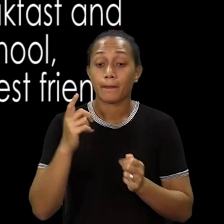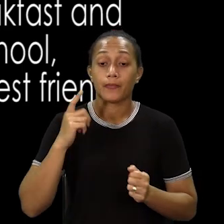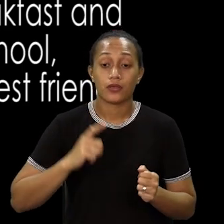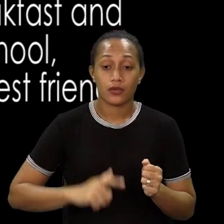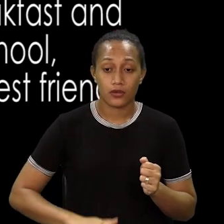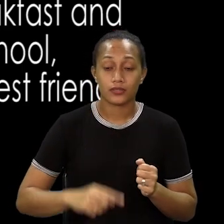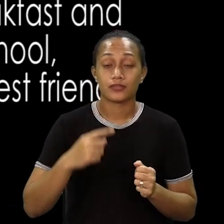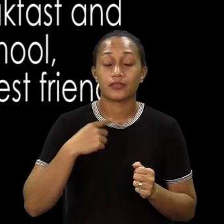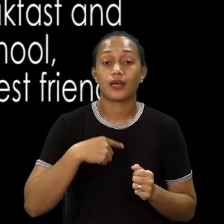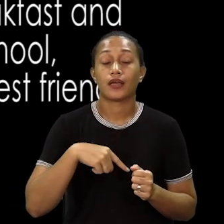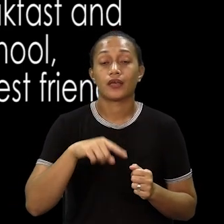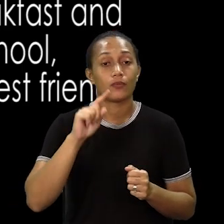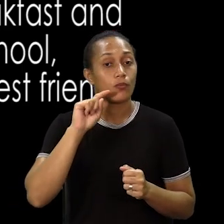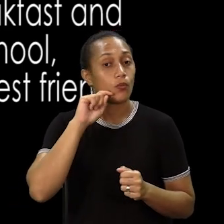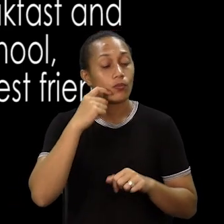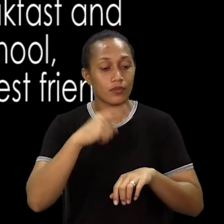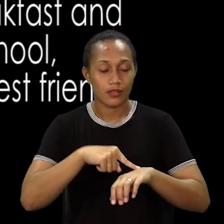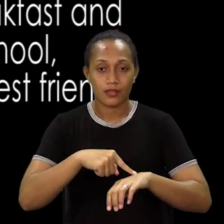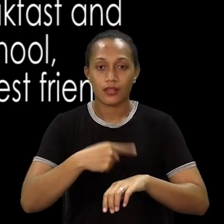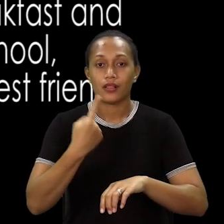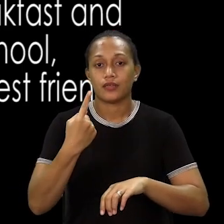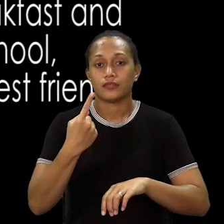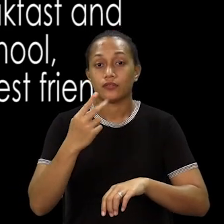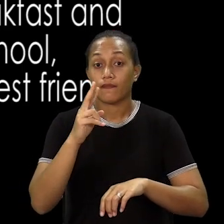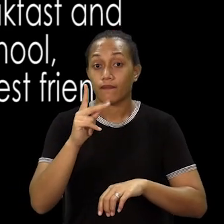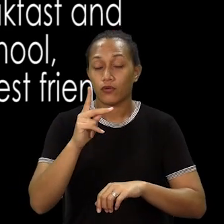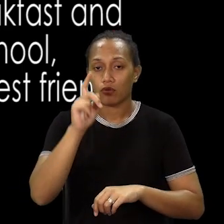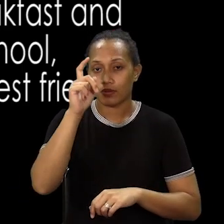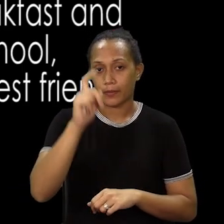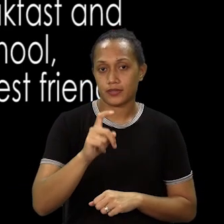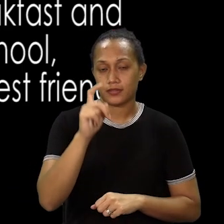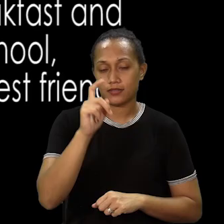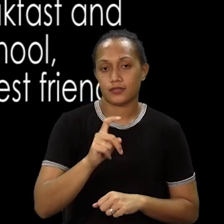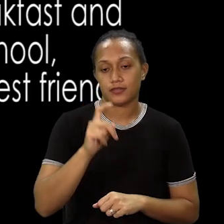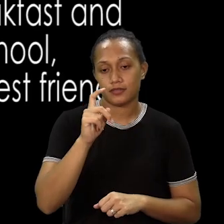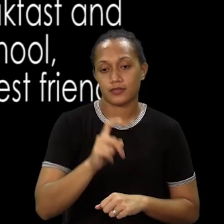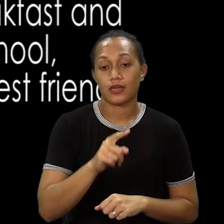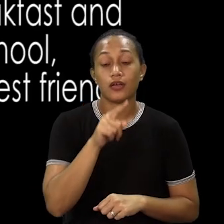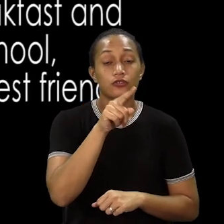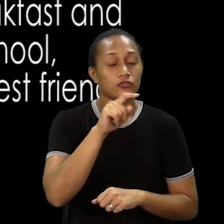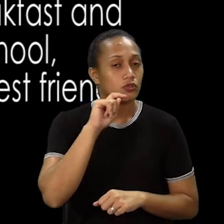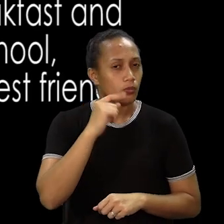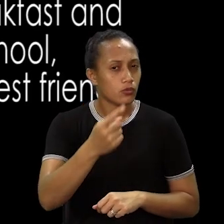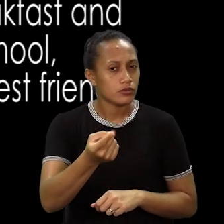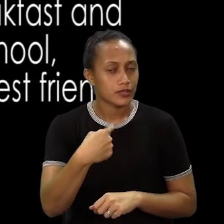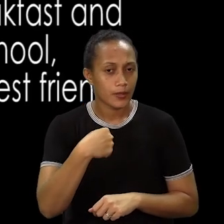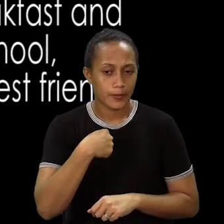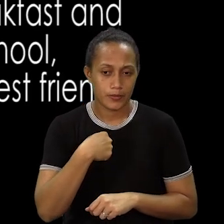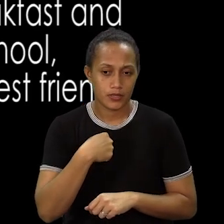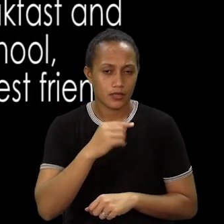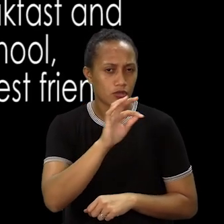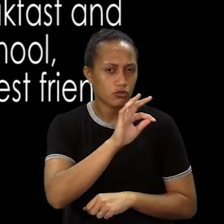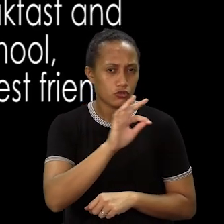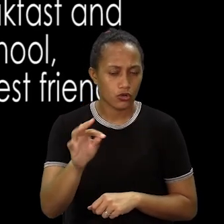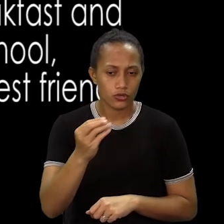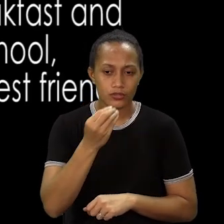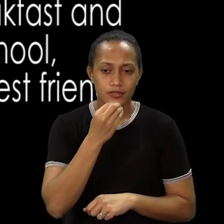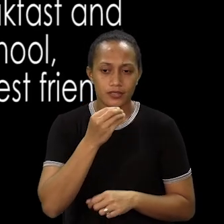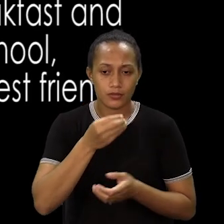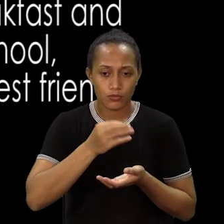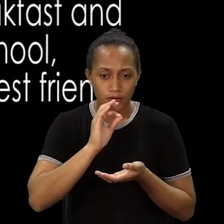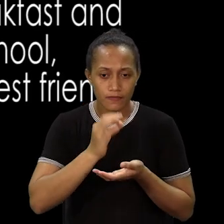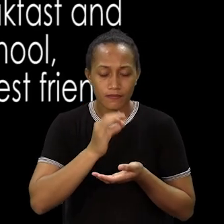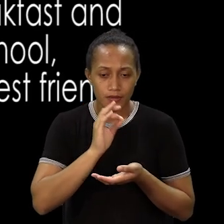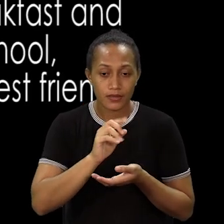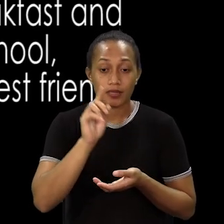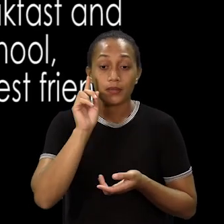to be happy because I am going to be late for the bus. She will tell